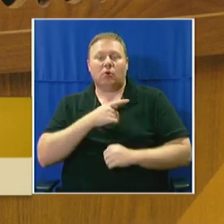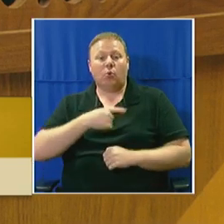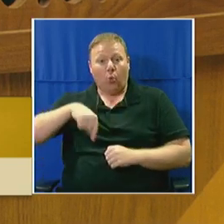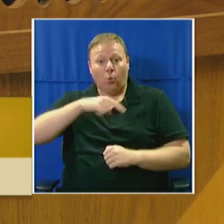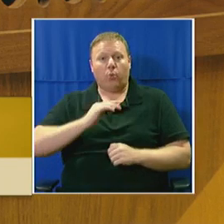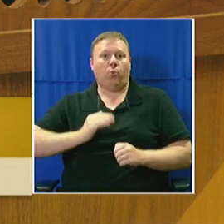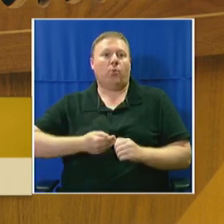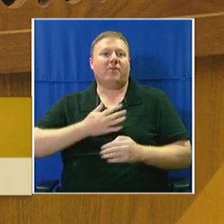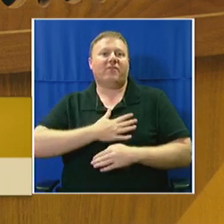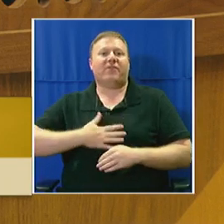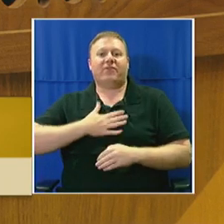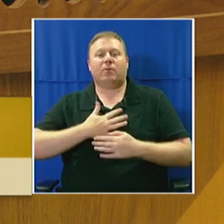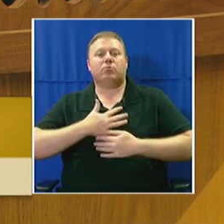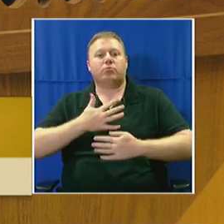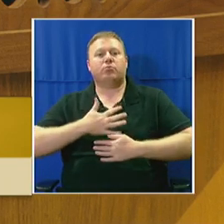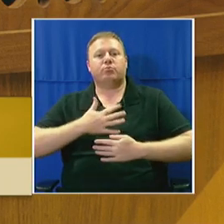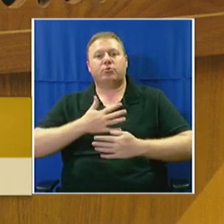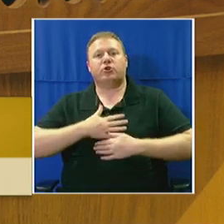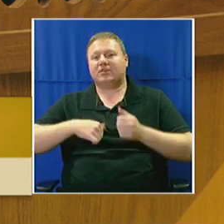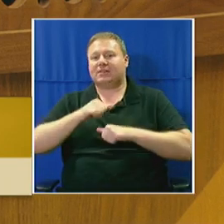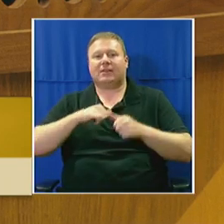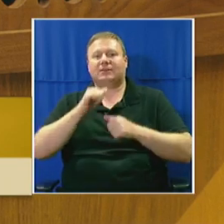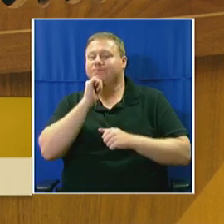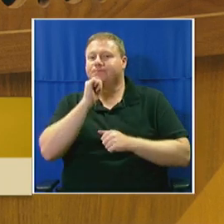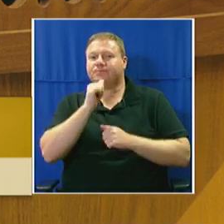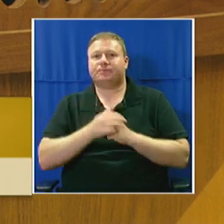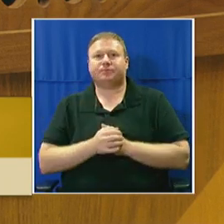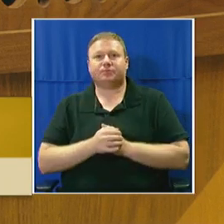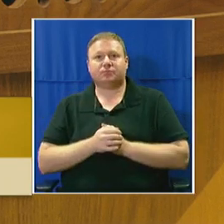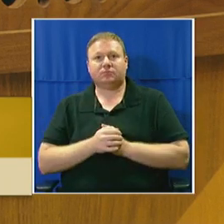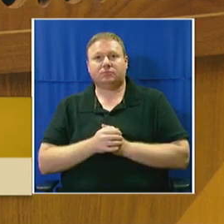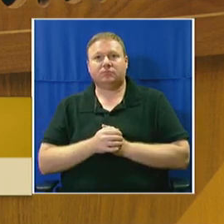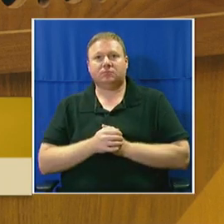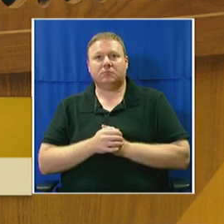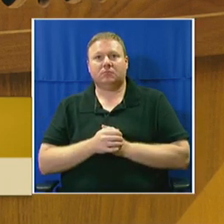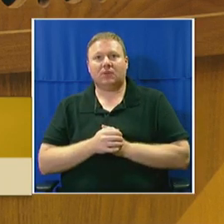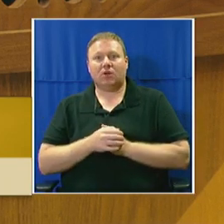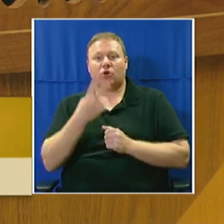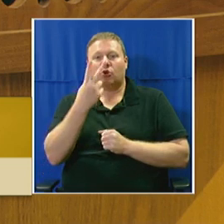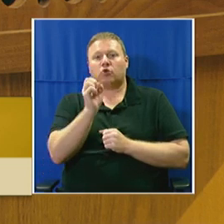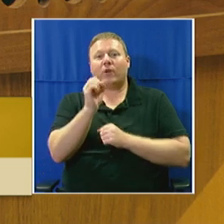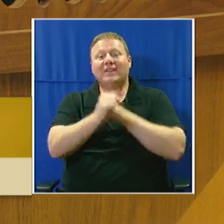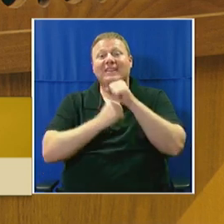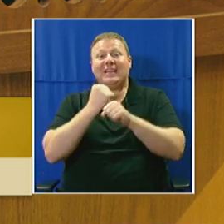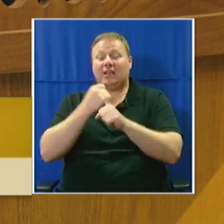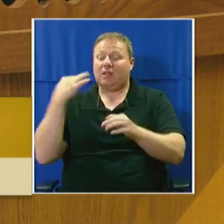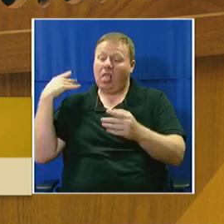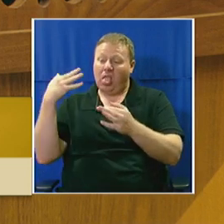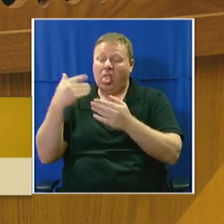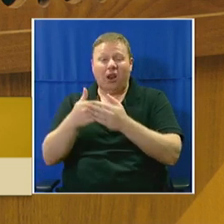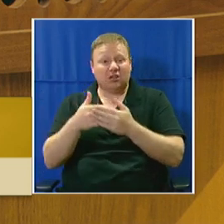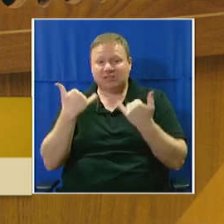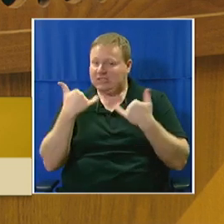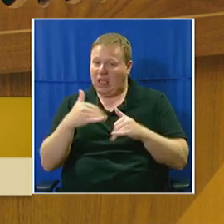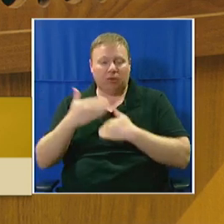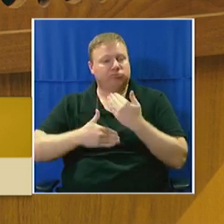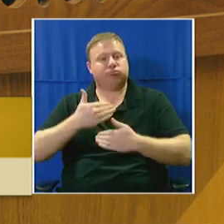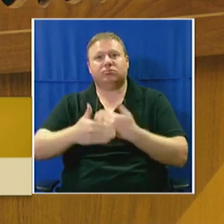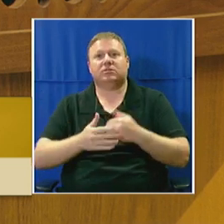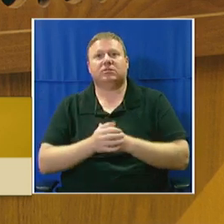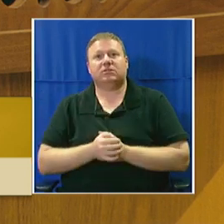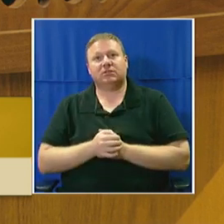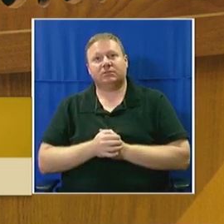door is forced to perform sexual acts for favors in order to keep her jobs the state has been rendered powerless and as